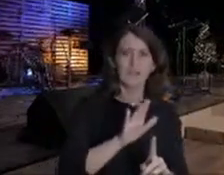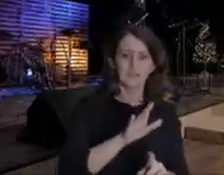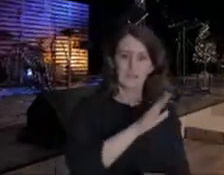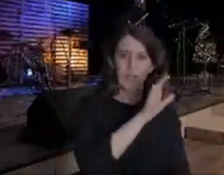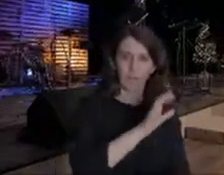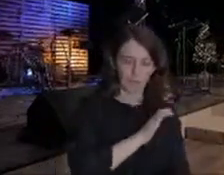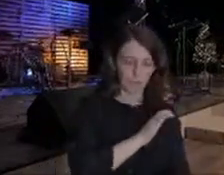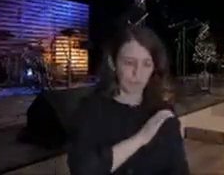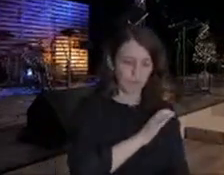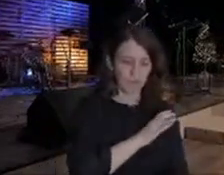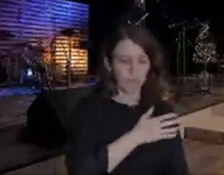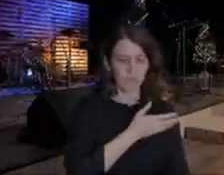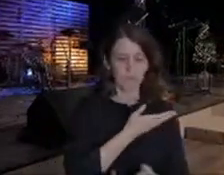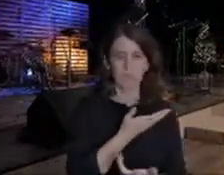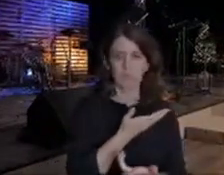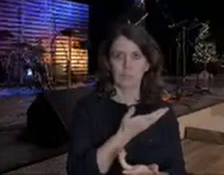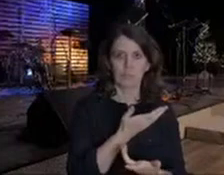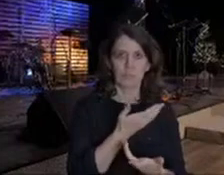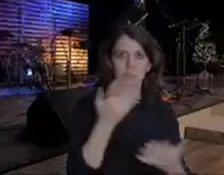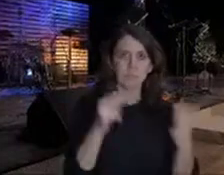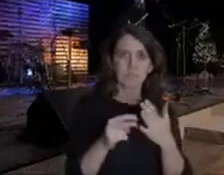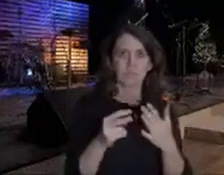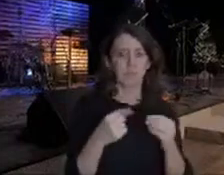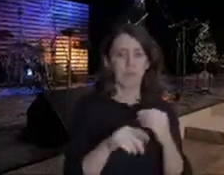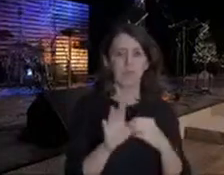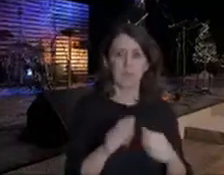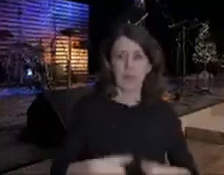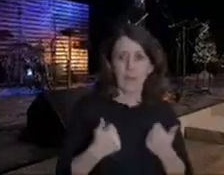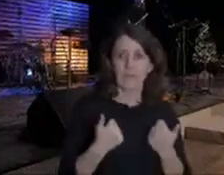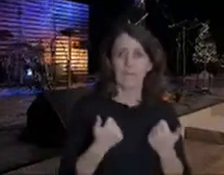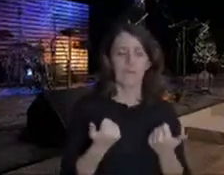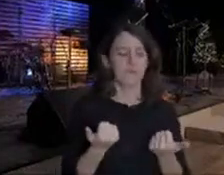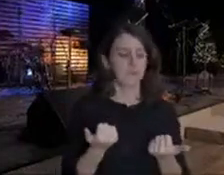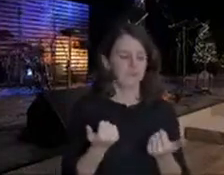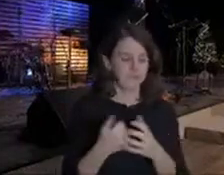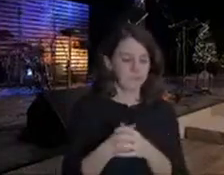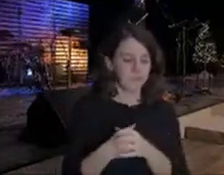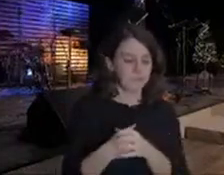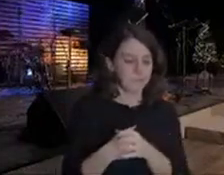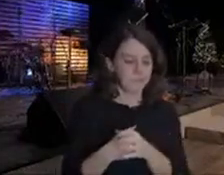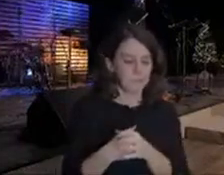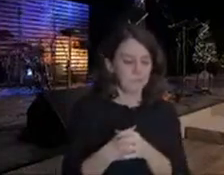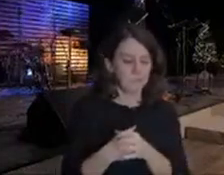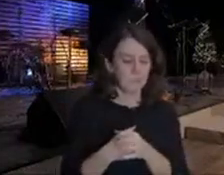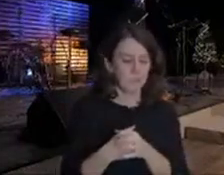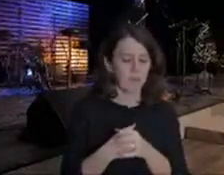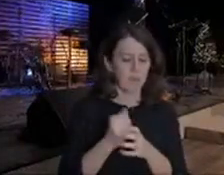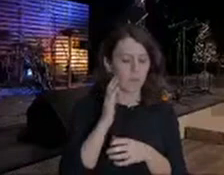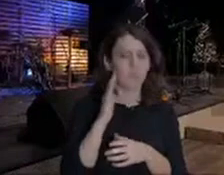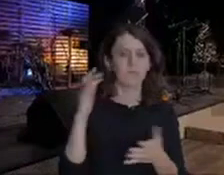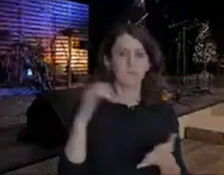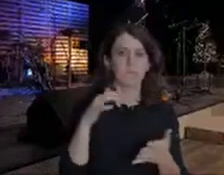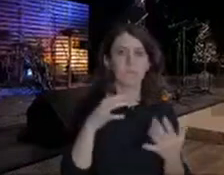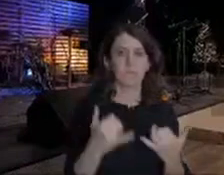the Messiah? What is it going to tell us about how Jesus would live, how the Messiah would live? And so that's what we're going to